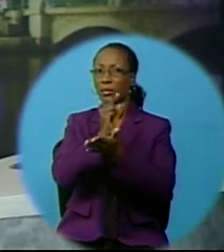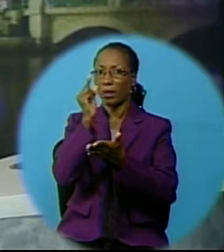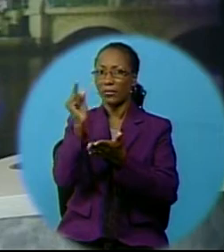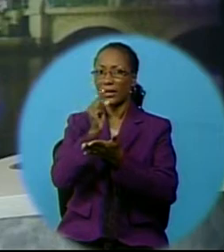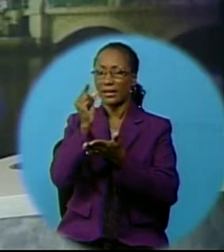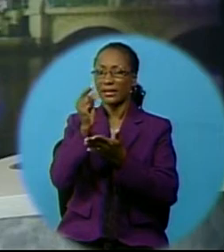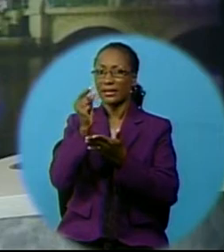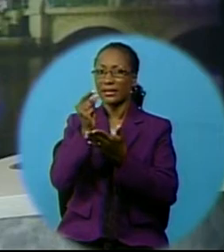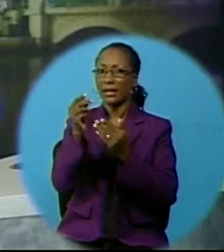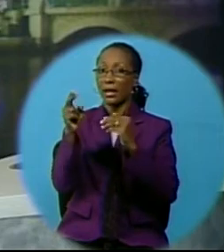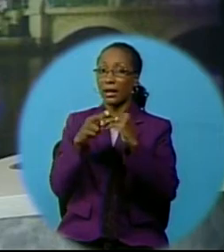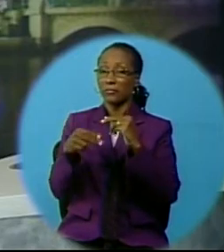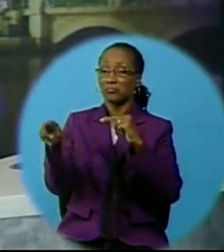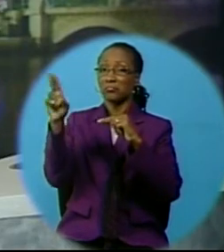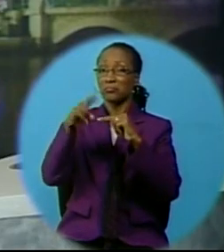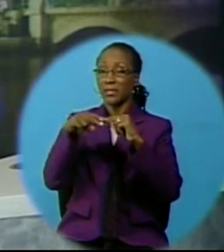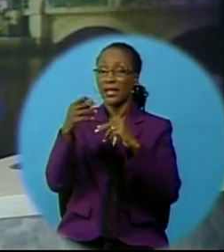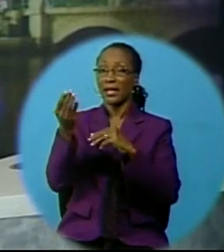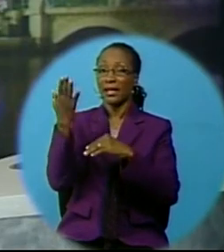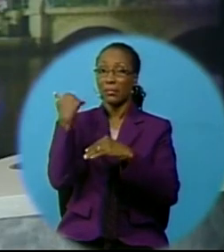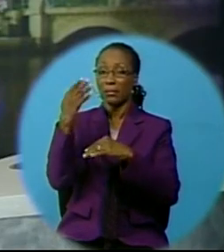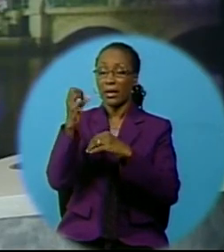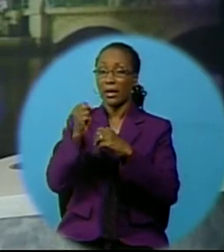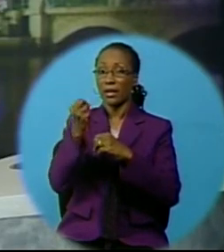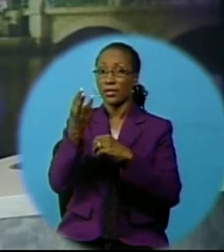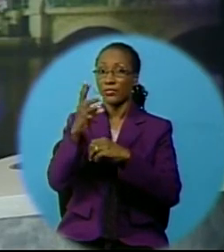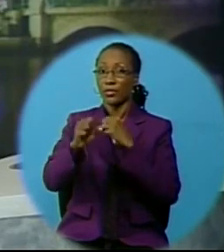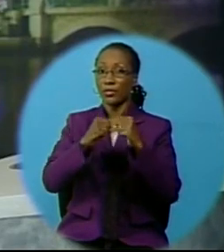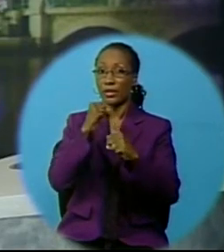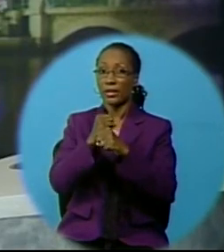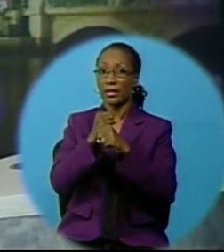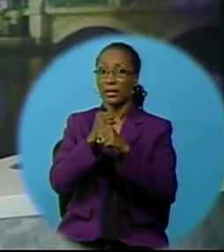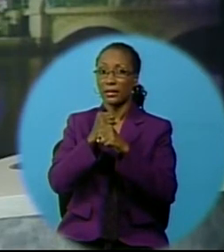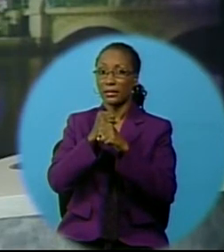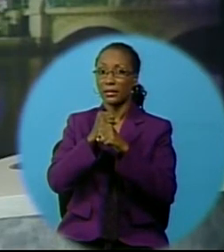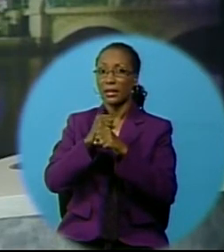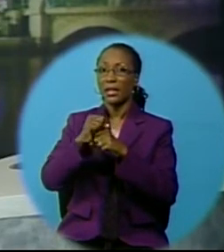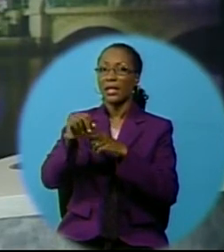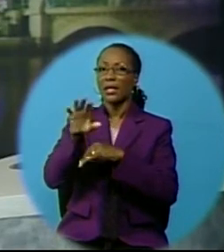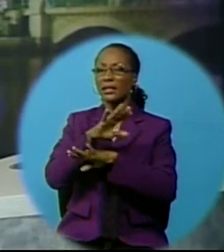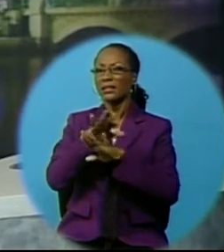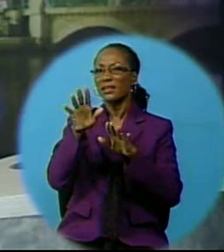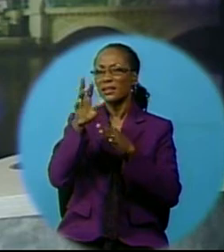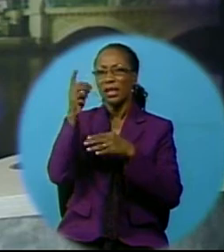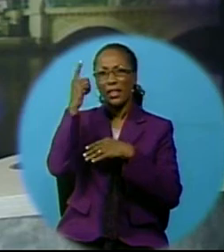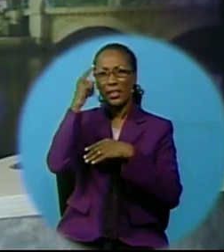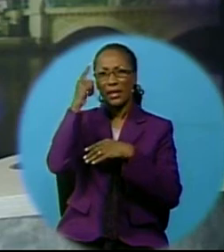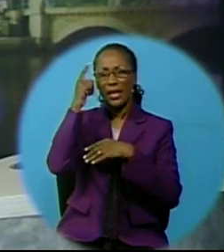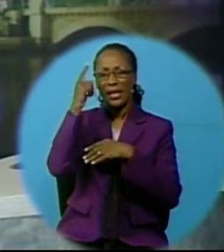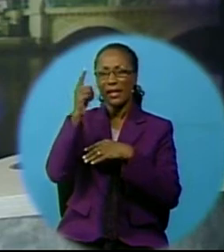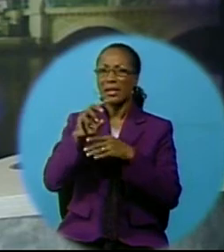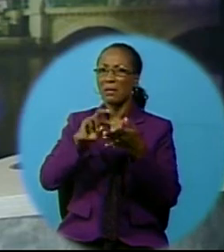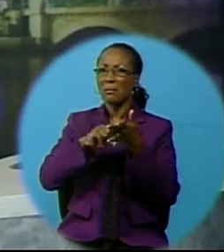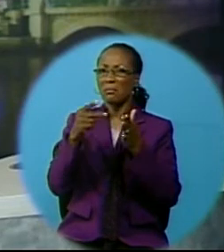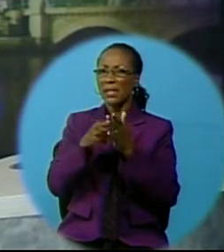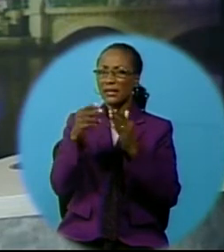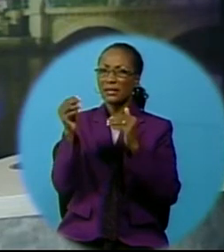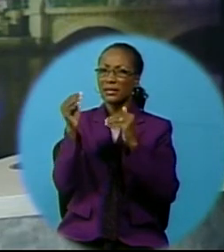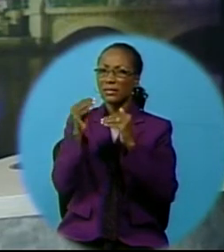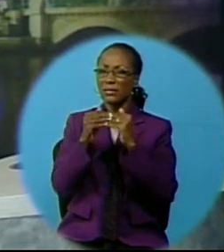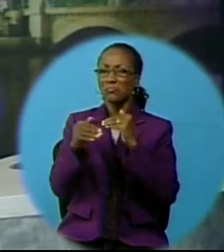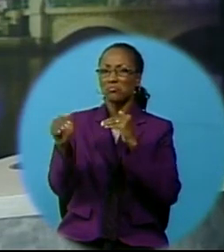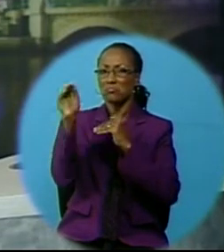years, but a specialist in social policy development does not think that the figures represent any real gains in education over the